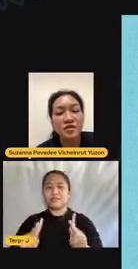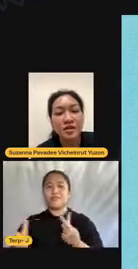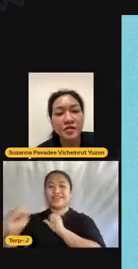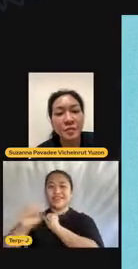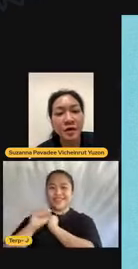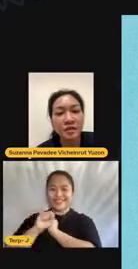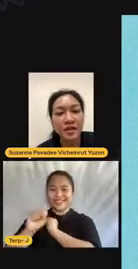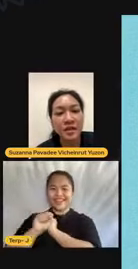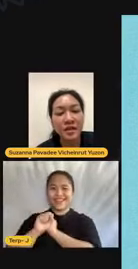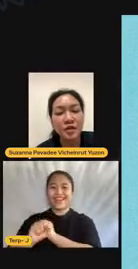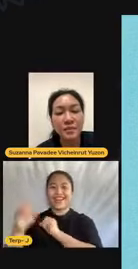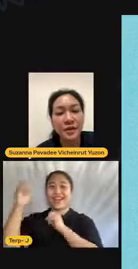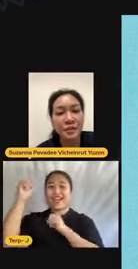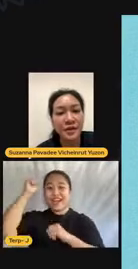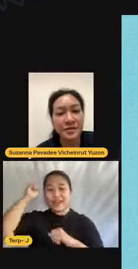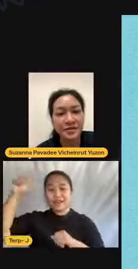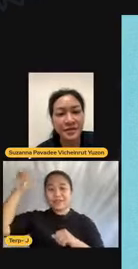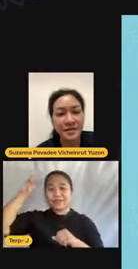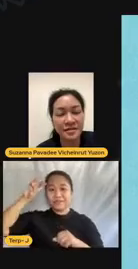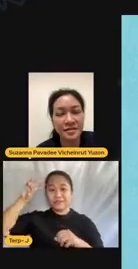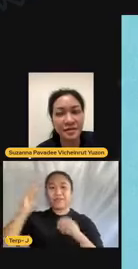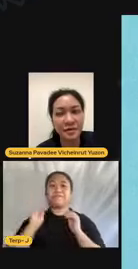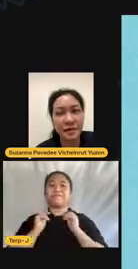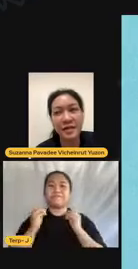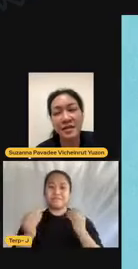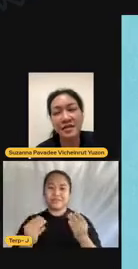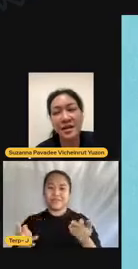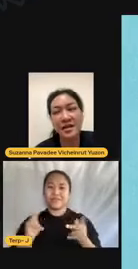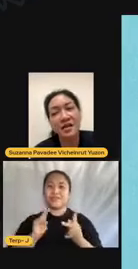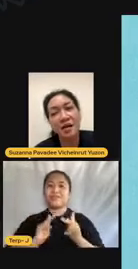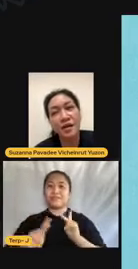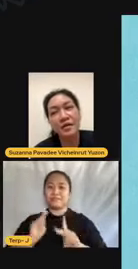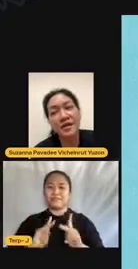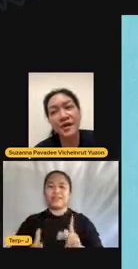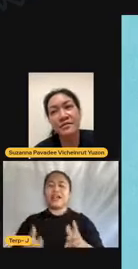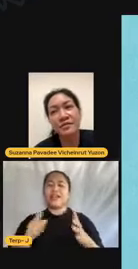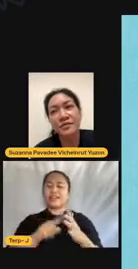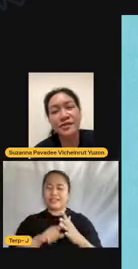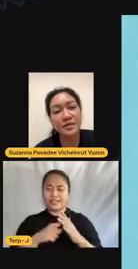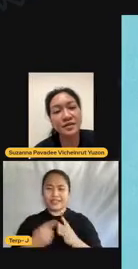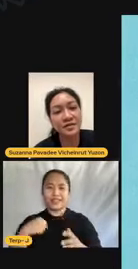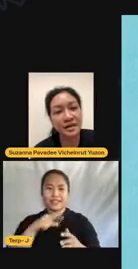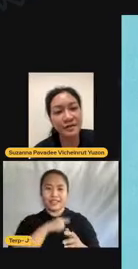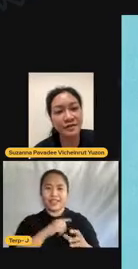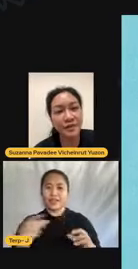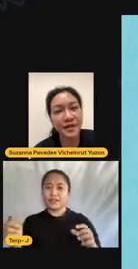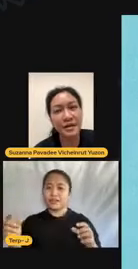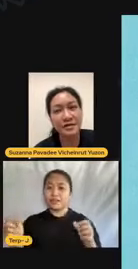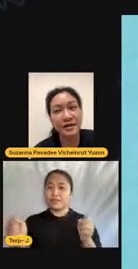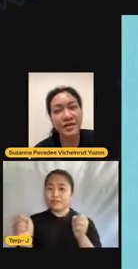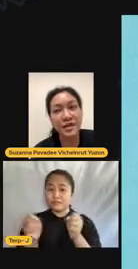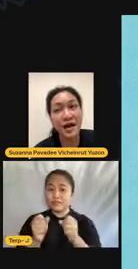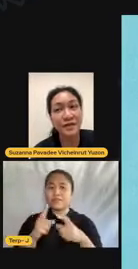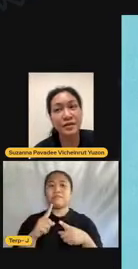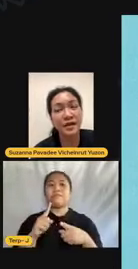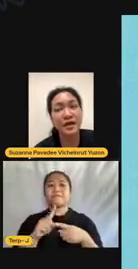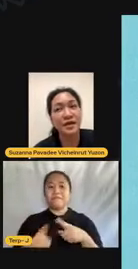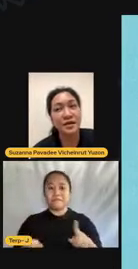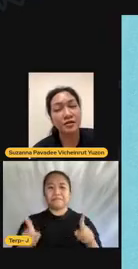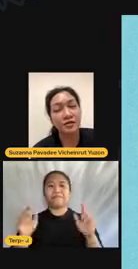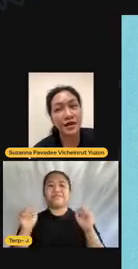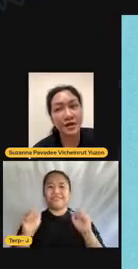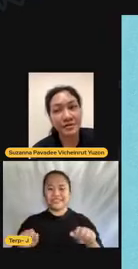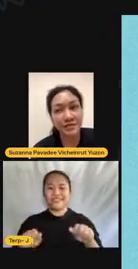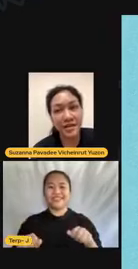So start small, and then you can make a big difference. So you might think that, oh, I don't have the resources, I don't have the money, I don't have the time to,